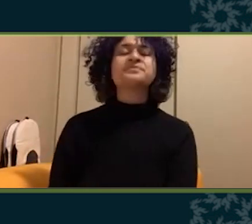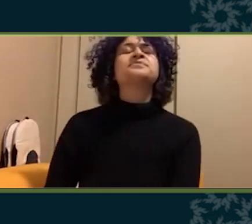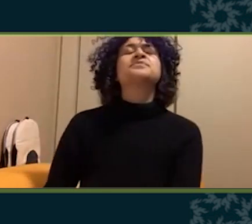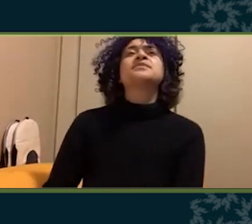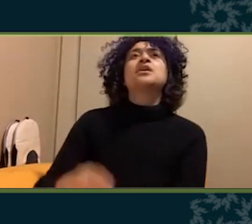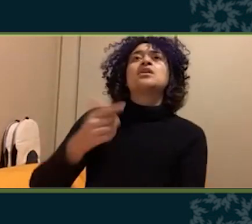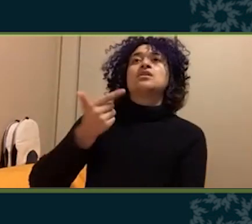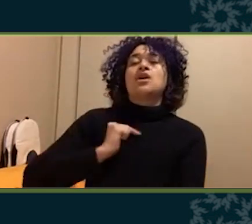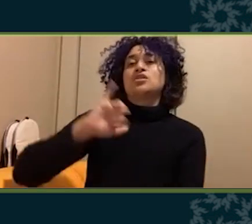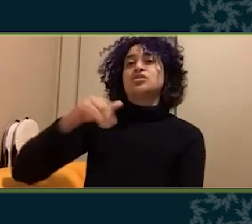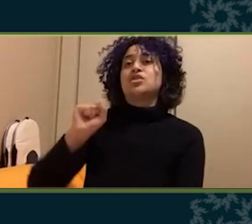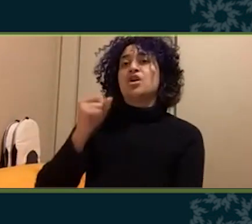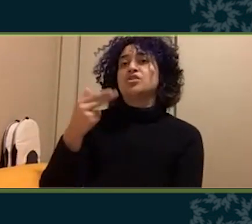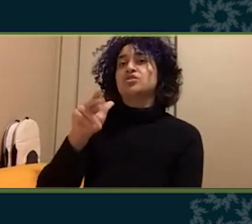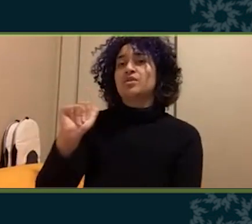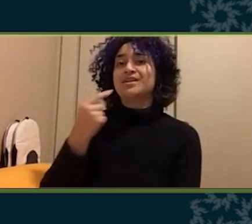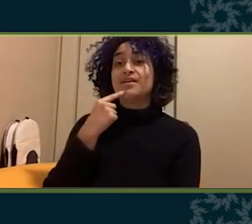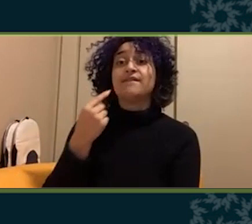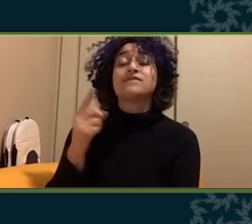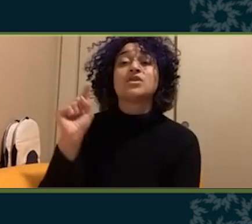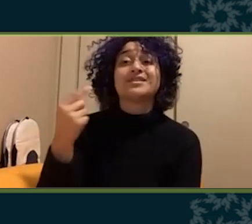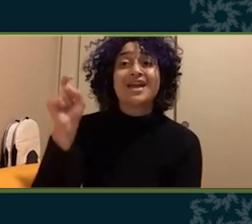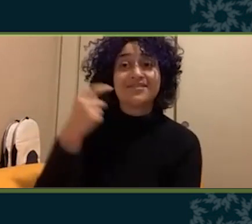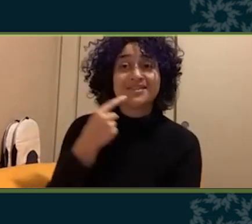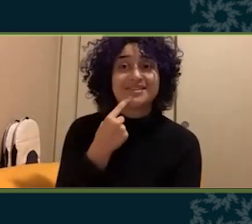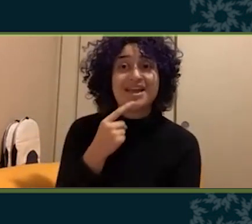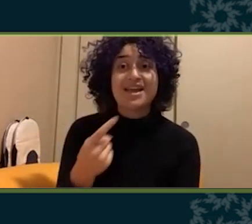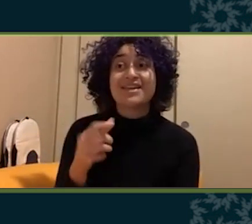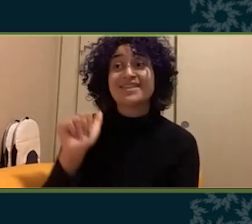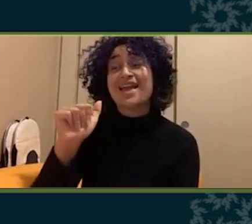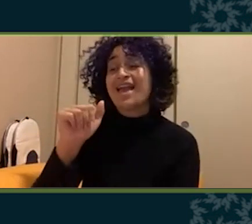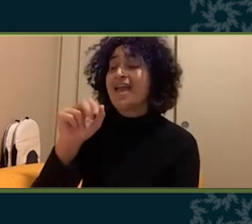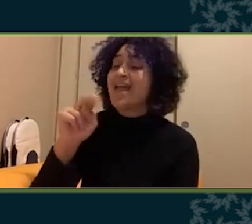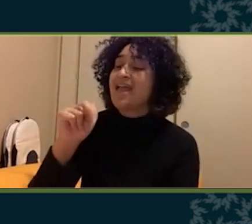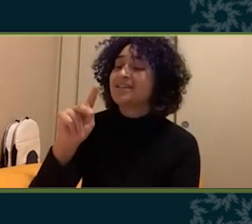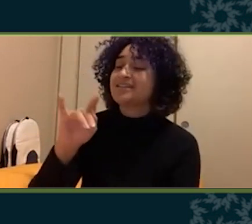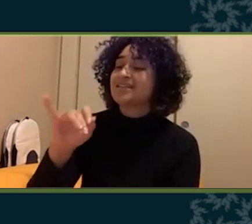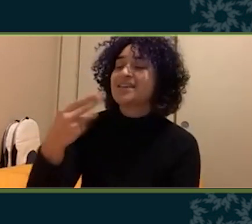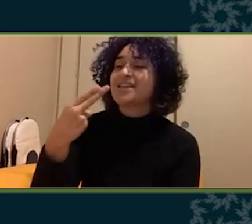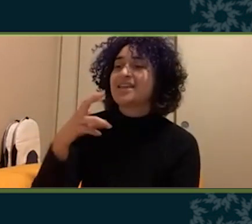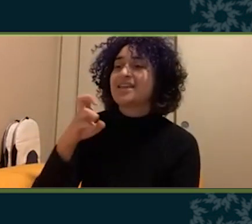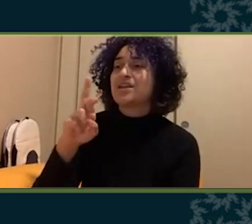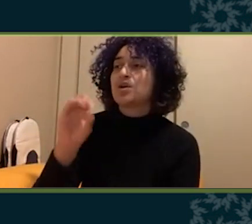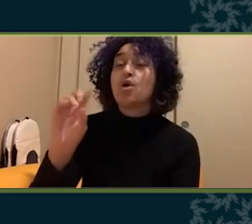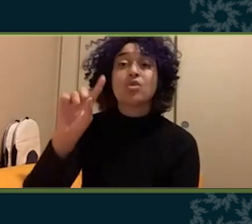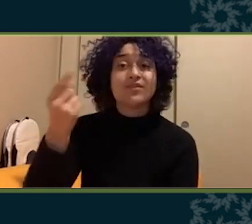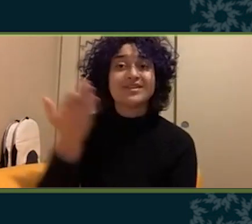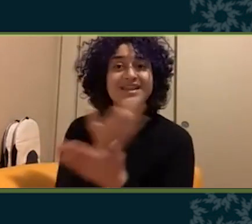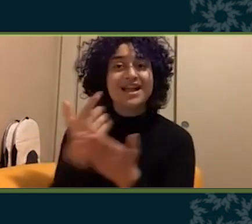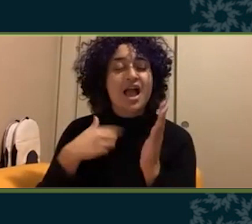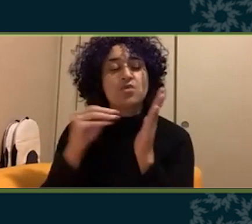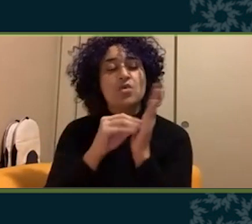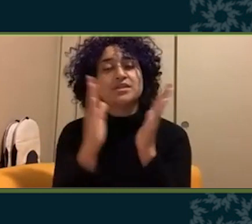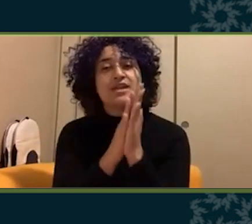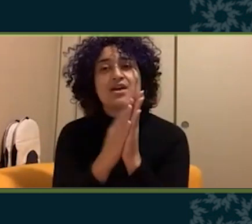mention to Manal's point when she mentioned the anti-hero, is the first thing I wrote down was I think I did